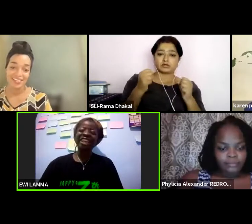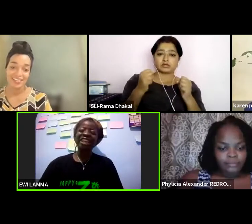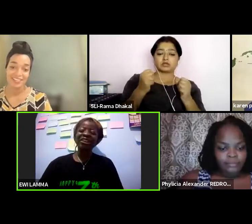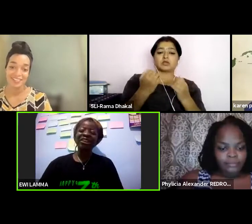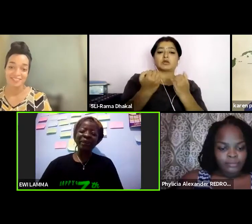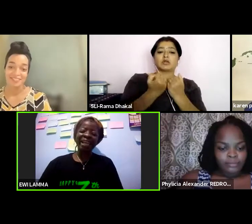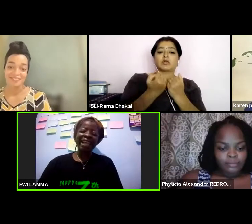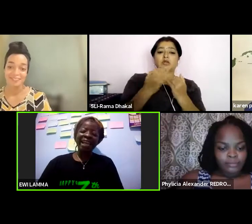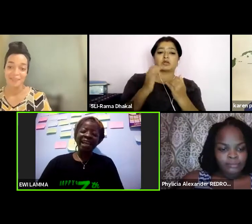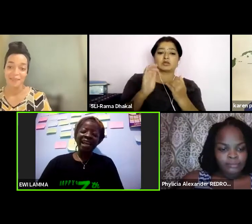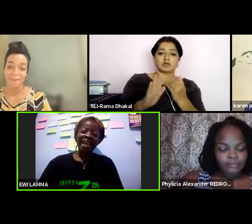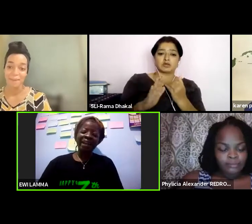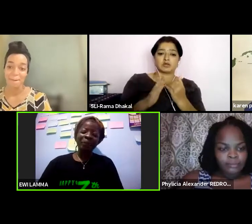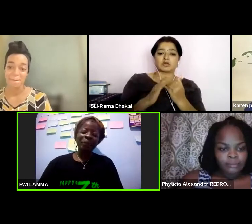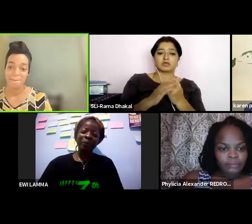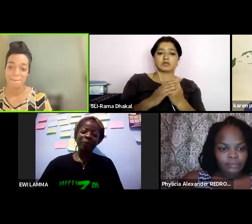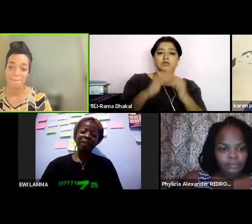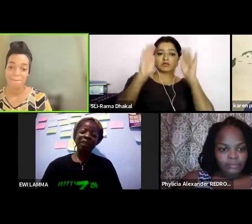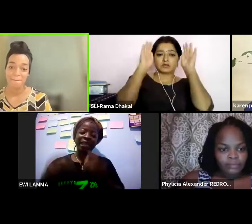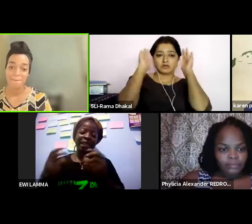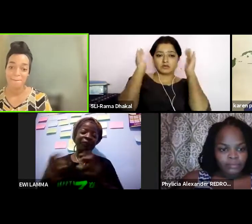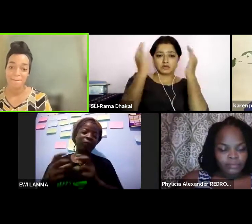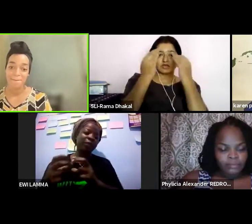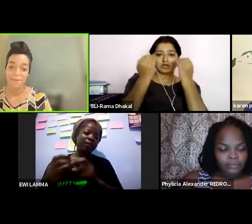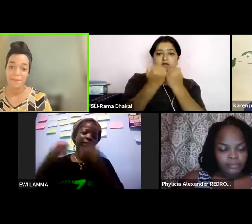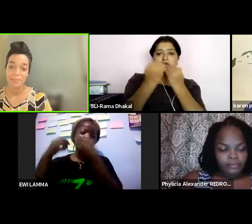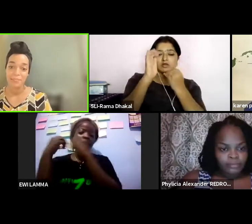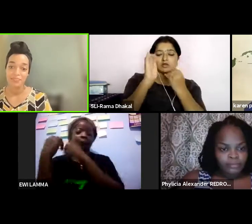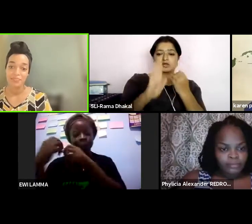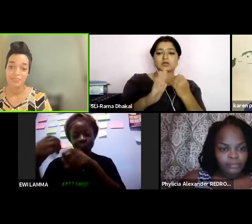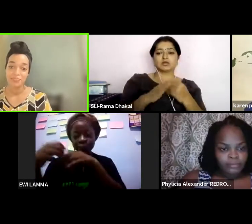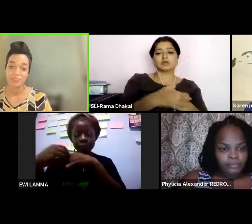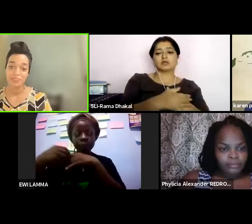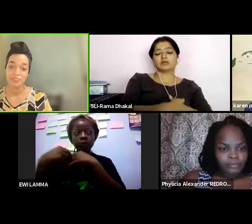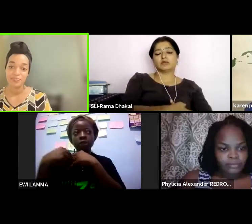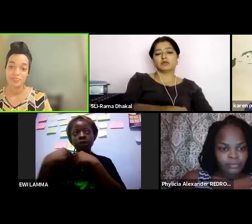Okay, thank you. One thing I've always